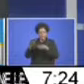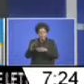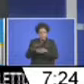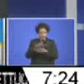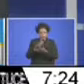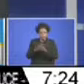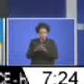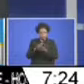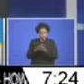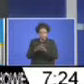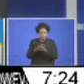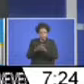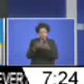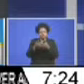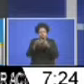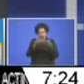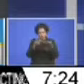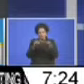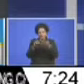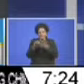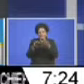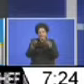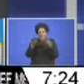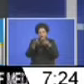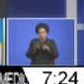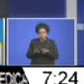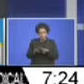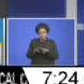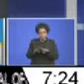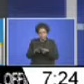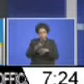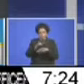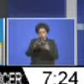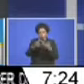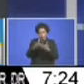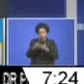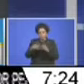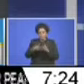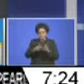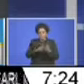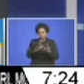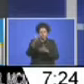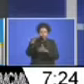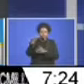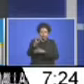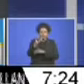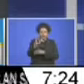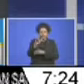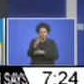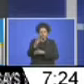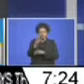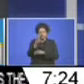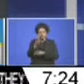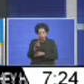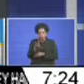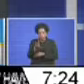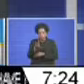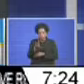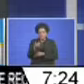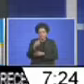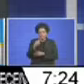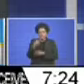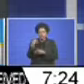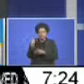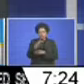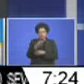rights. But before it all goes down on the boulevard, all roads lead to the backyard this weekend. Our Keisha Bethel tells us where